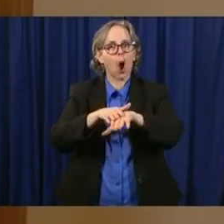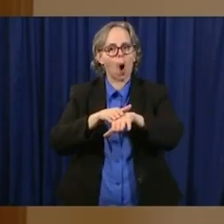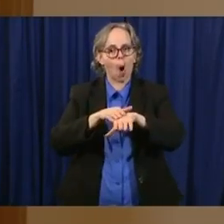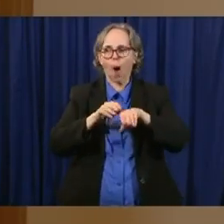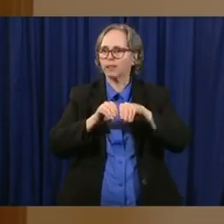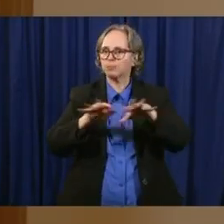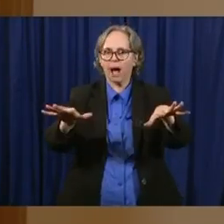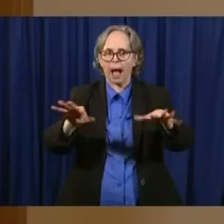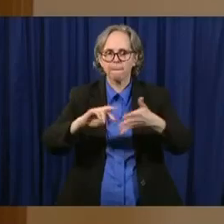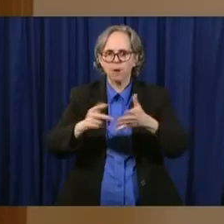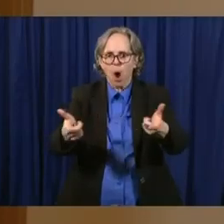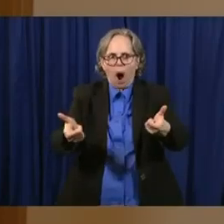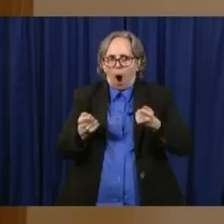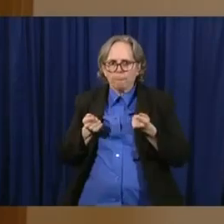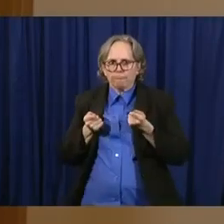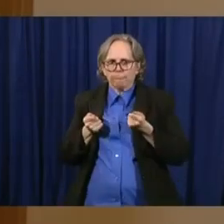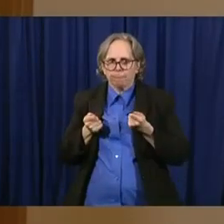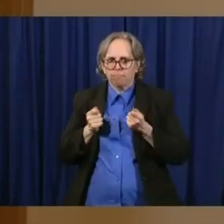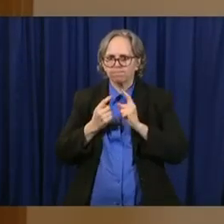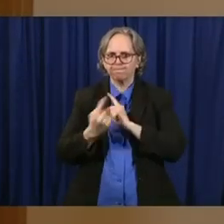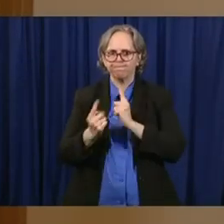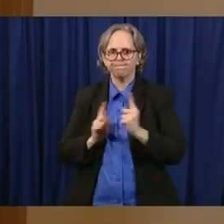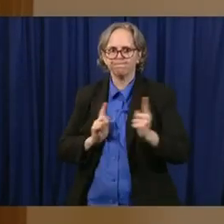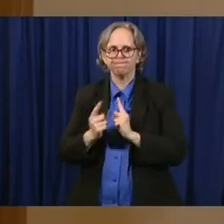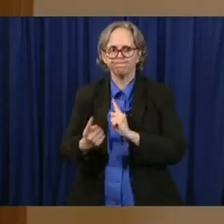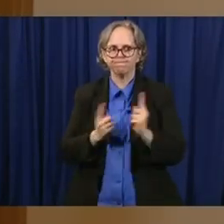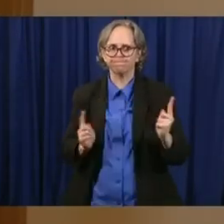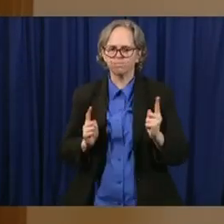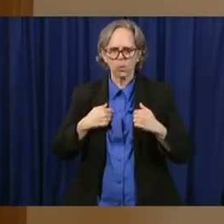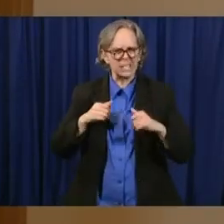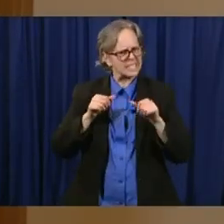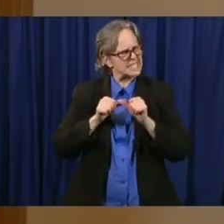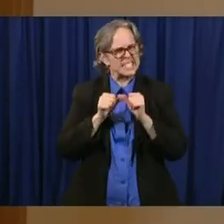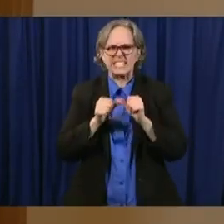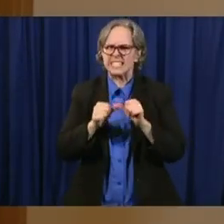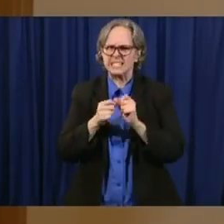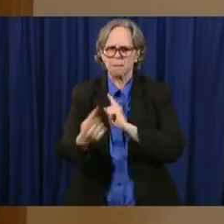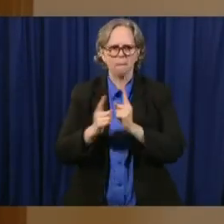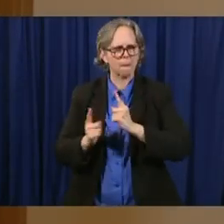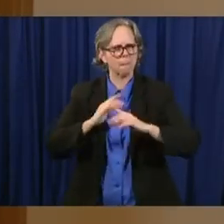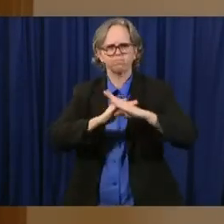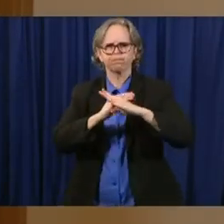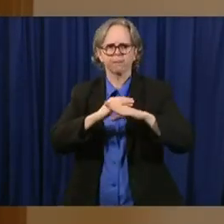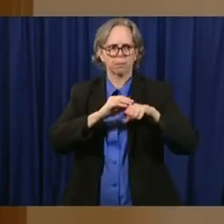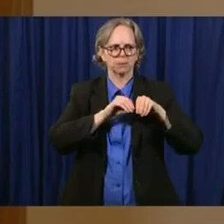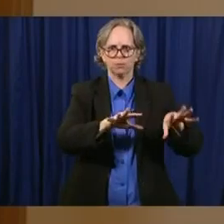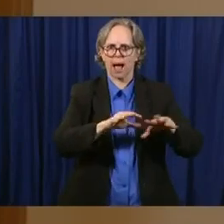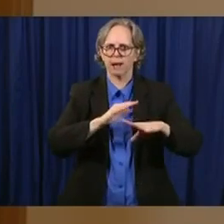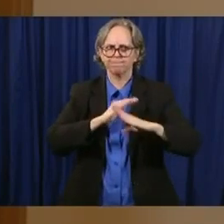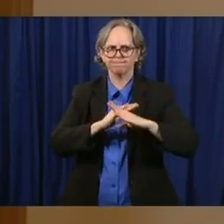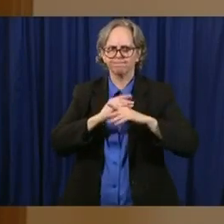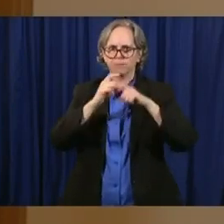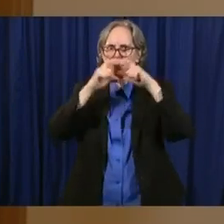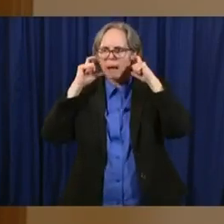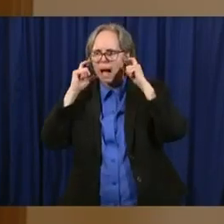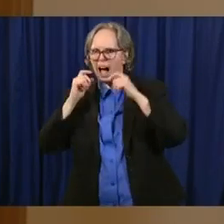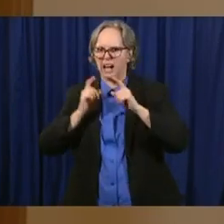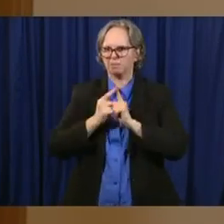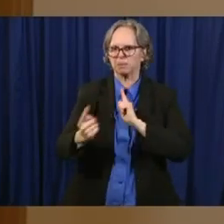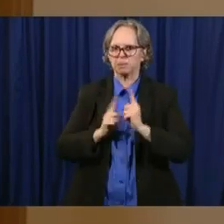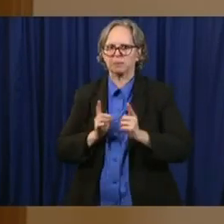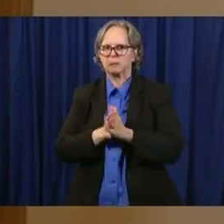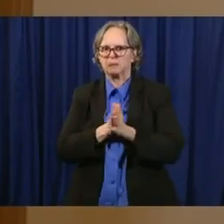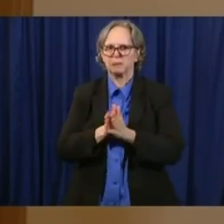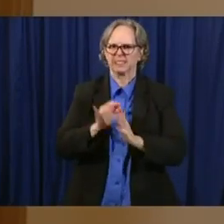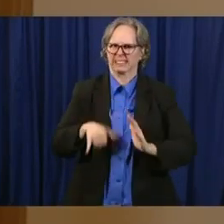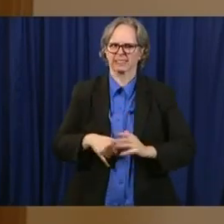do that, the more and more we can stop that rapid spread of disease. Finally, I want to say one last